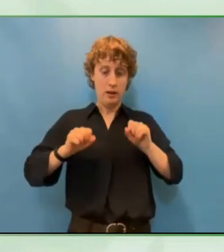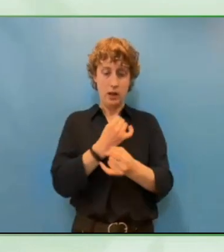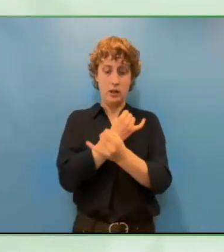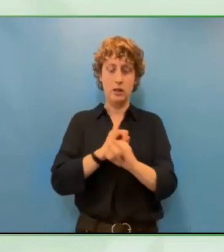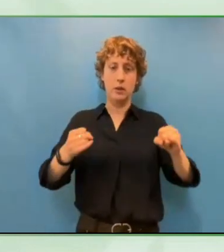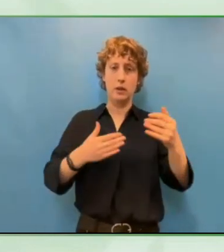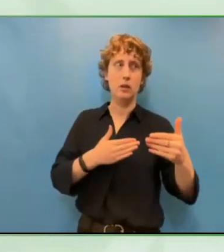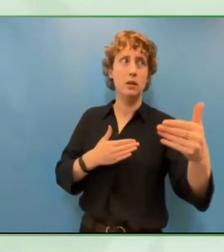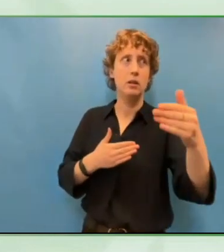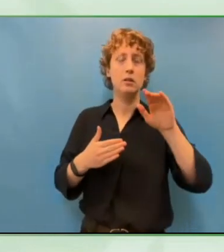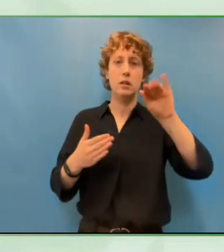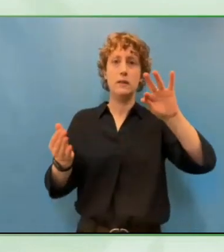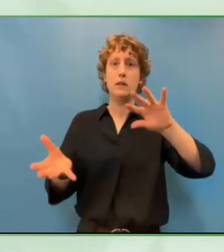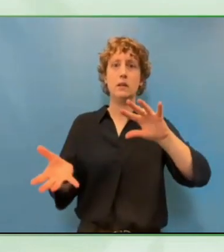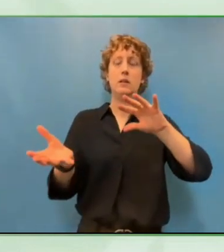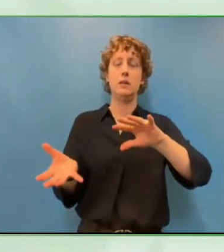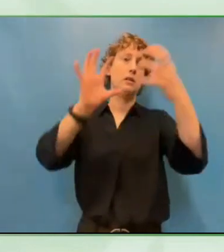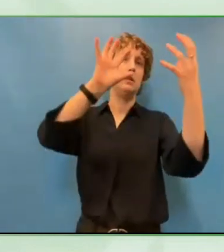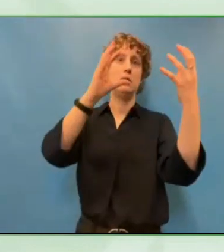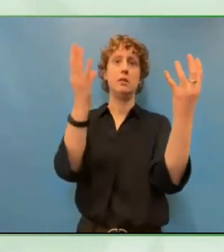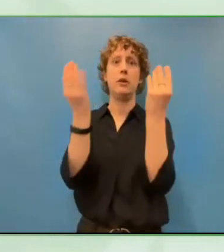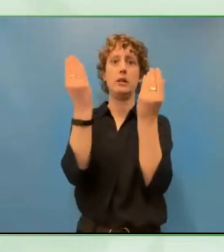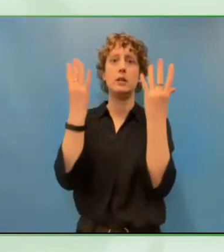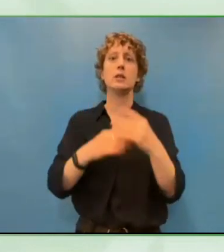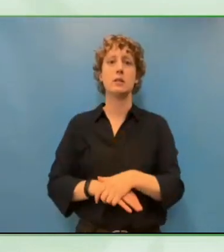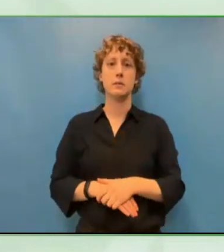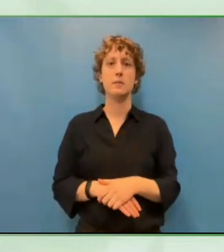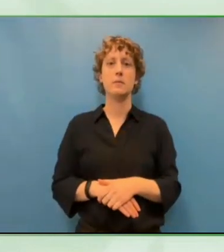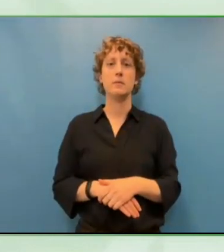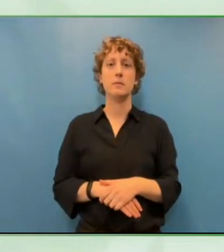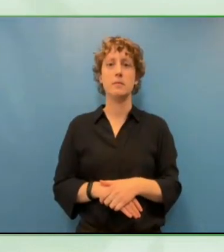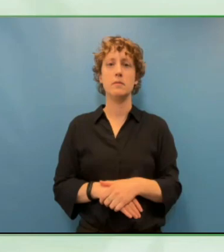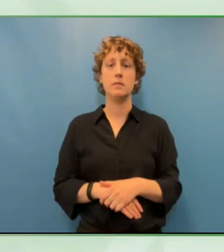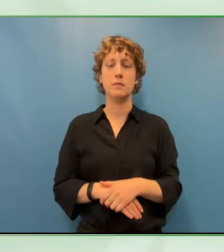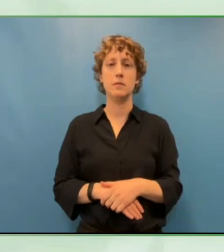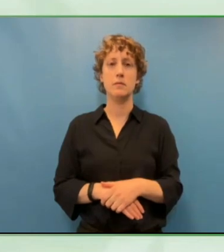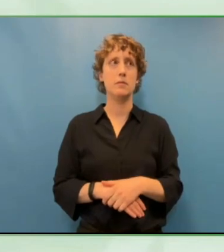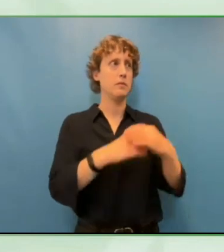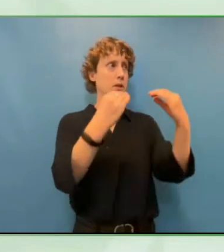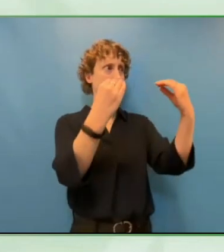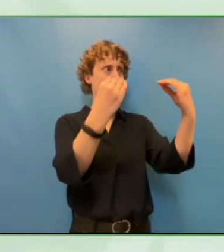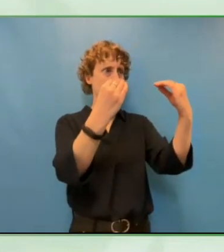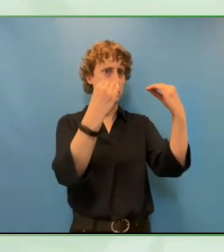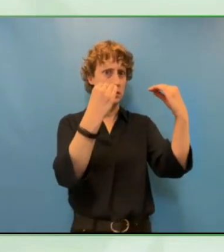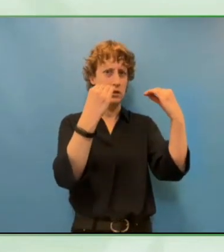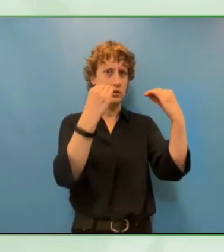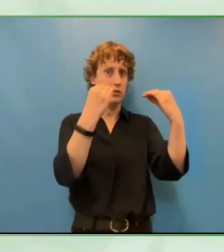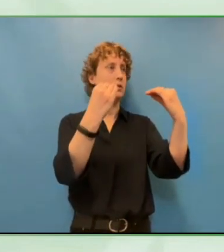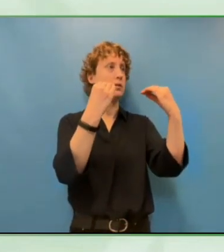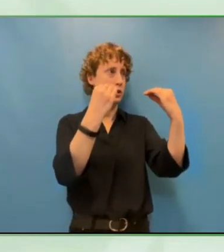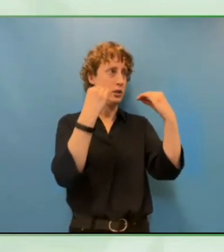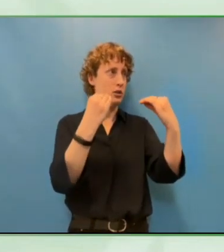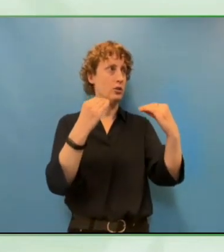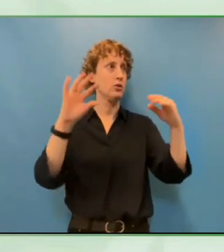person who receives a warning understands it, acts on it, and reaches safety without depending